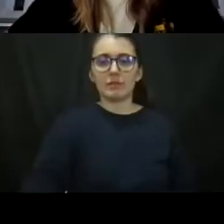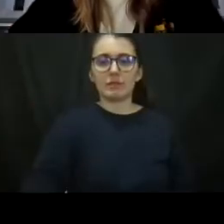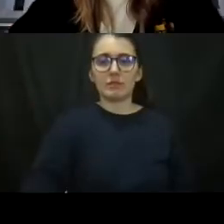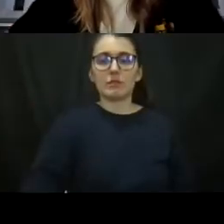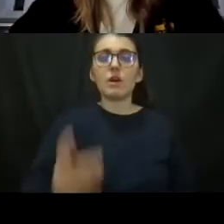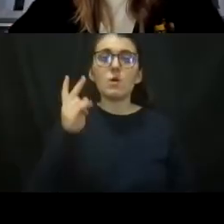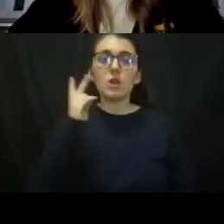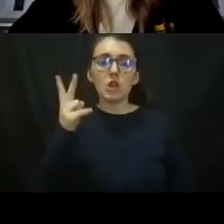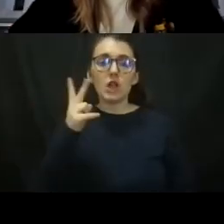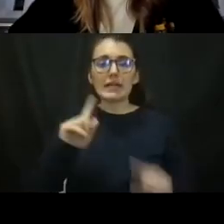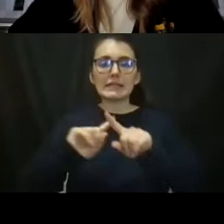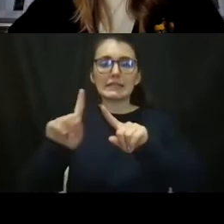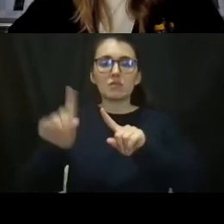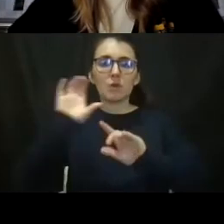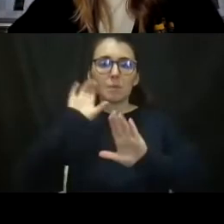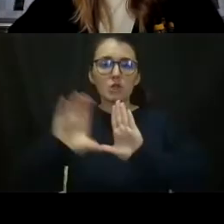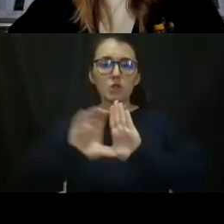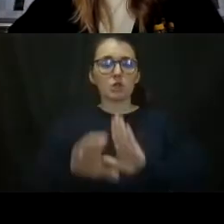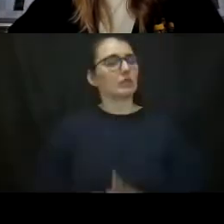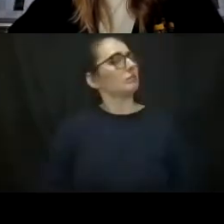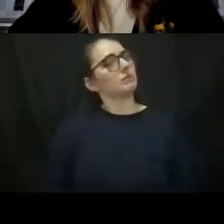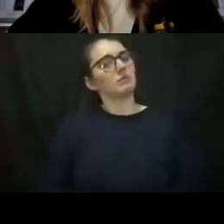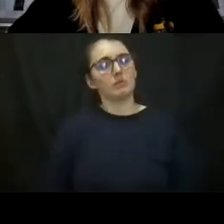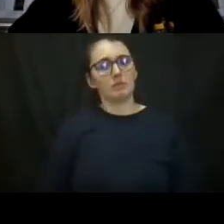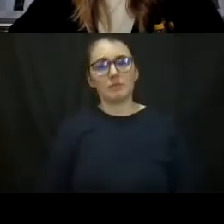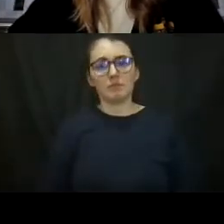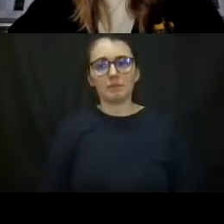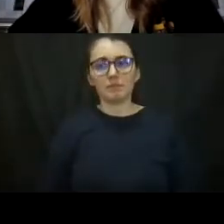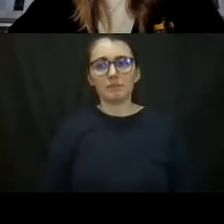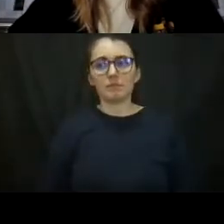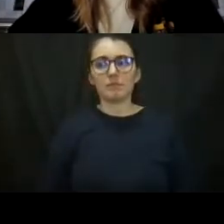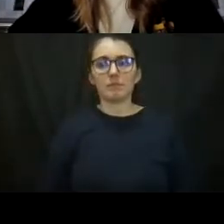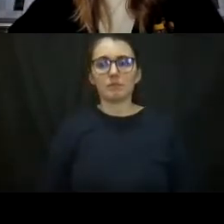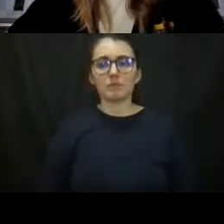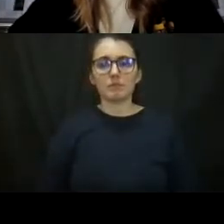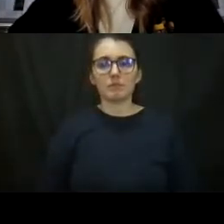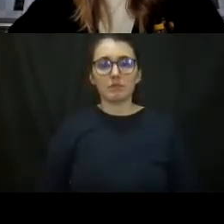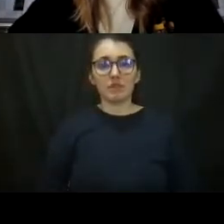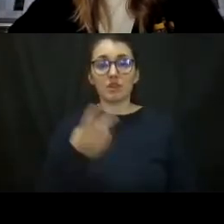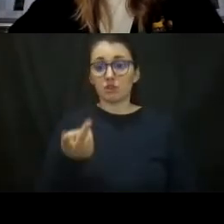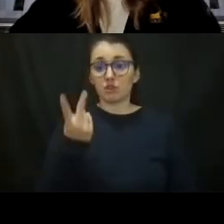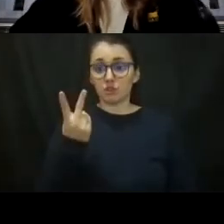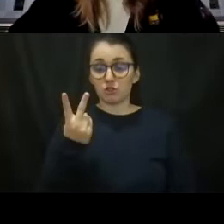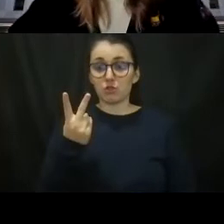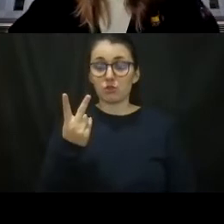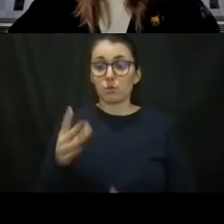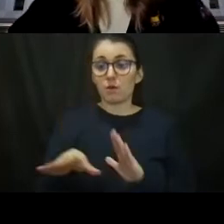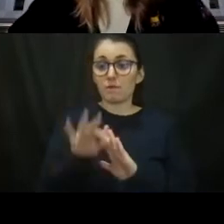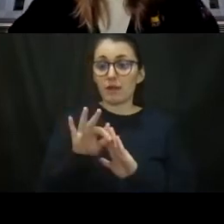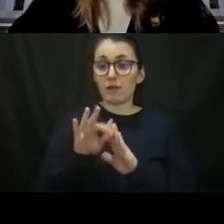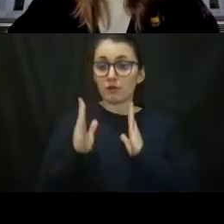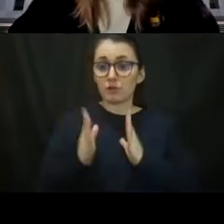quickly. Just want to touch on 2 pioneering people here in Oregon. So after a